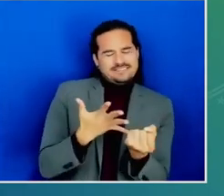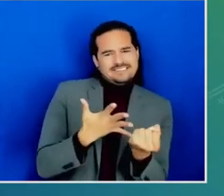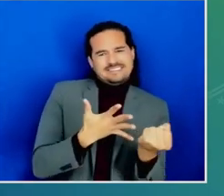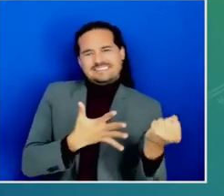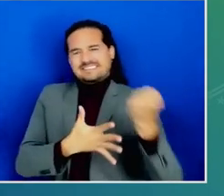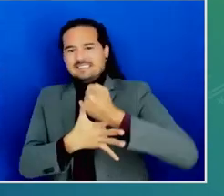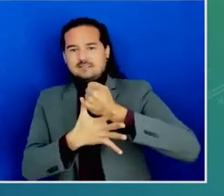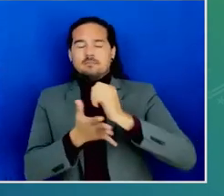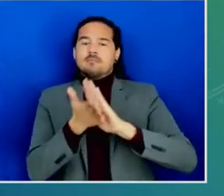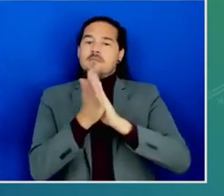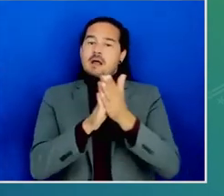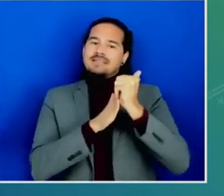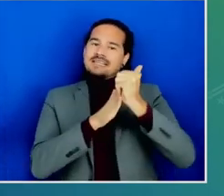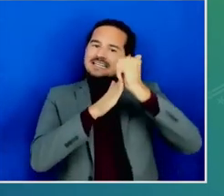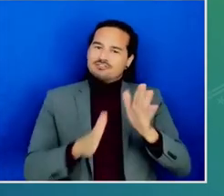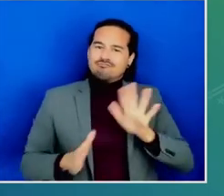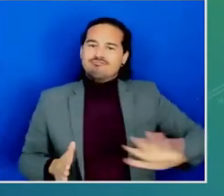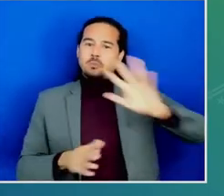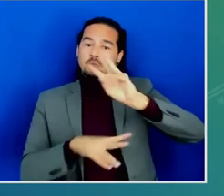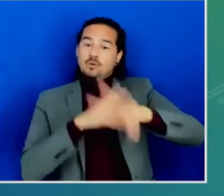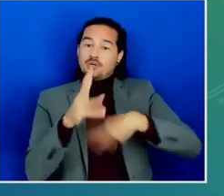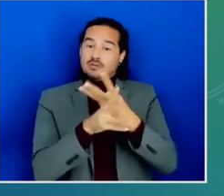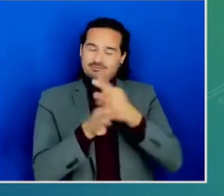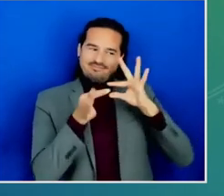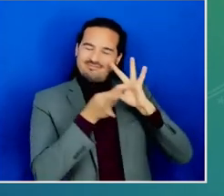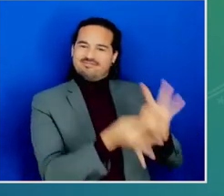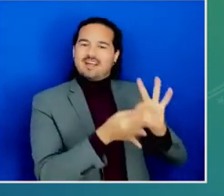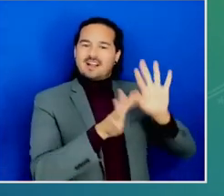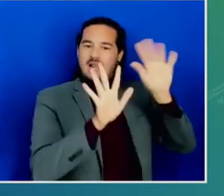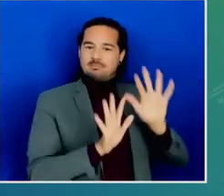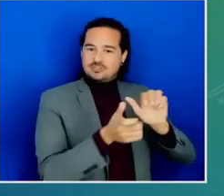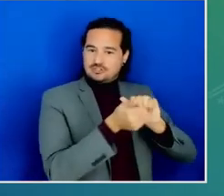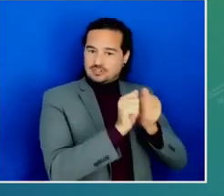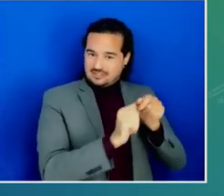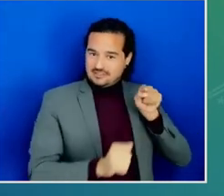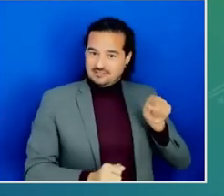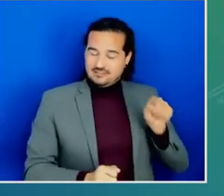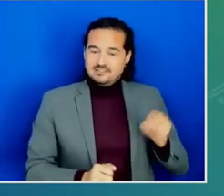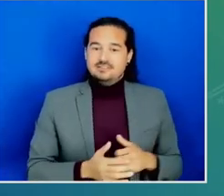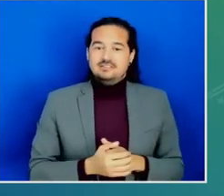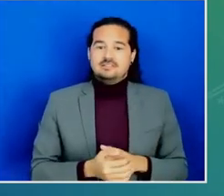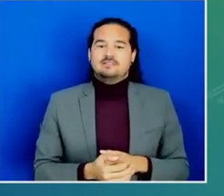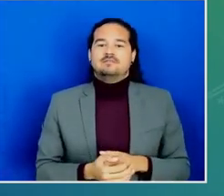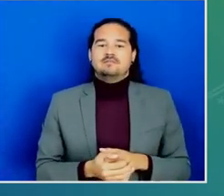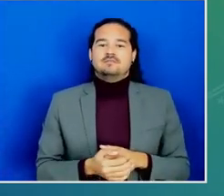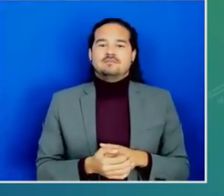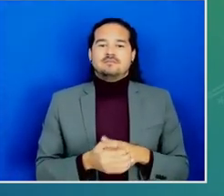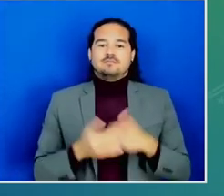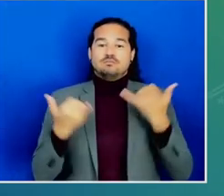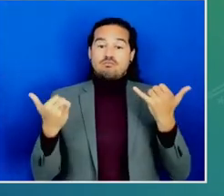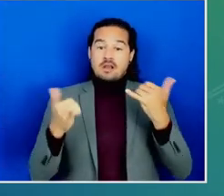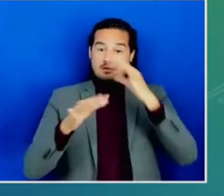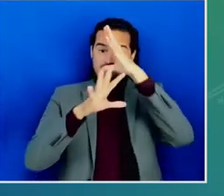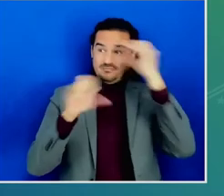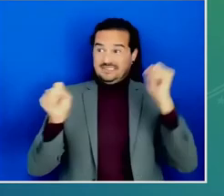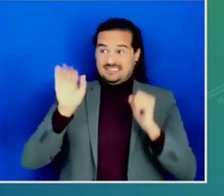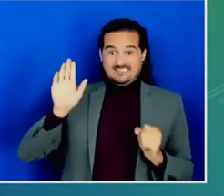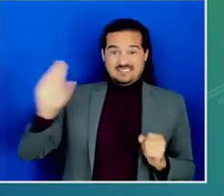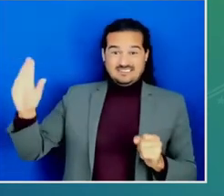in the business of leading the world on climate change again. The current administration reversed the Obama-Biden fuel efficiency